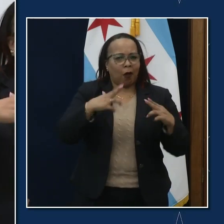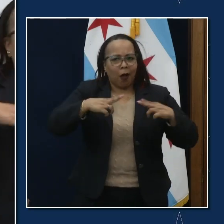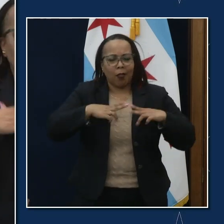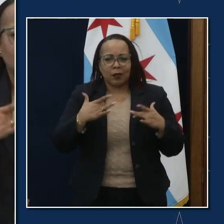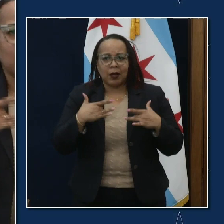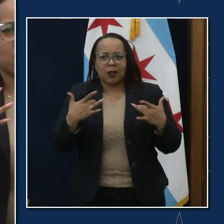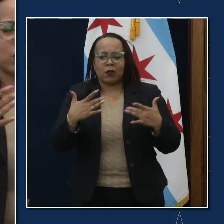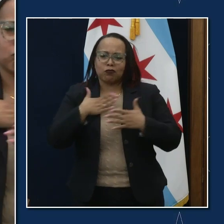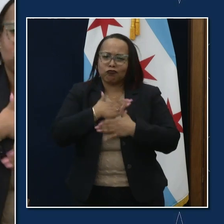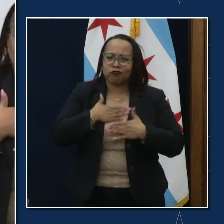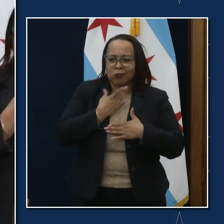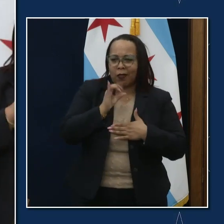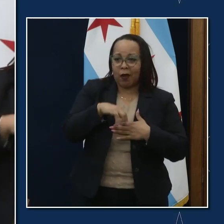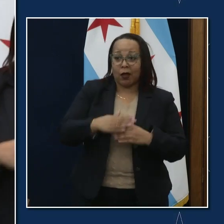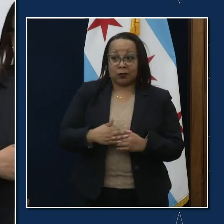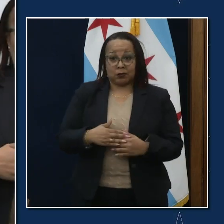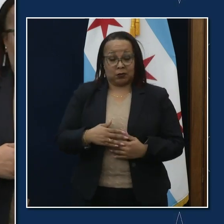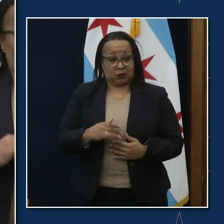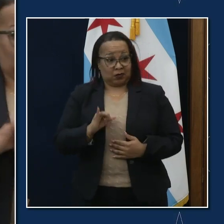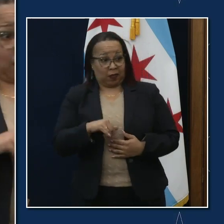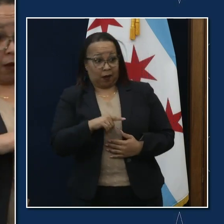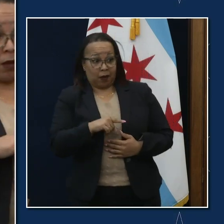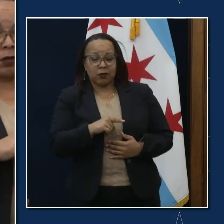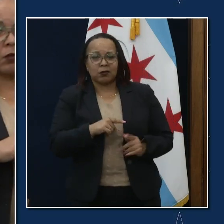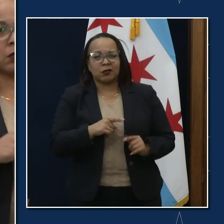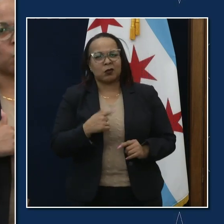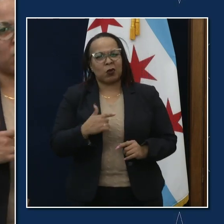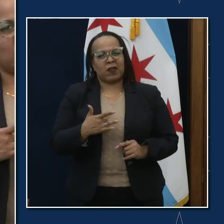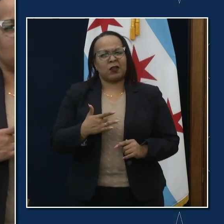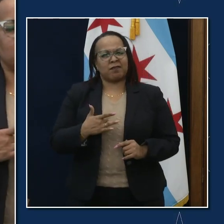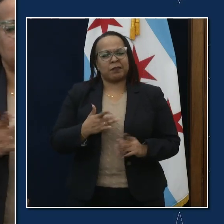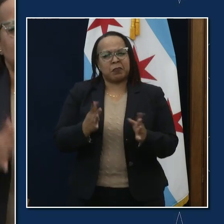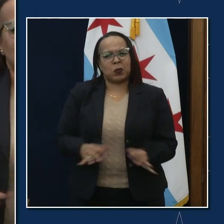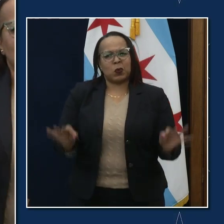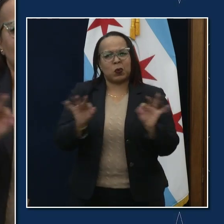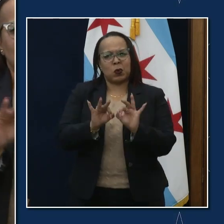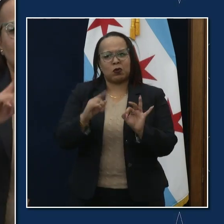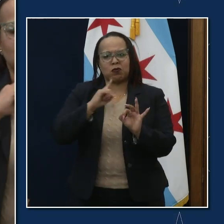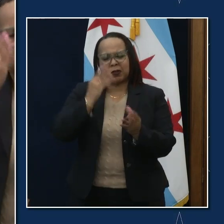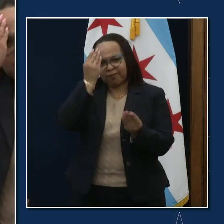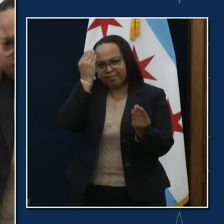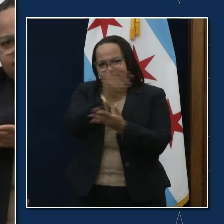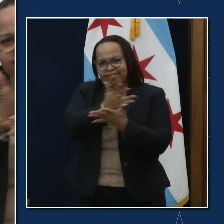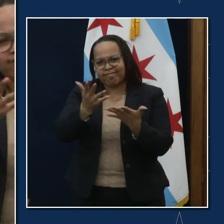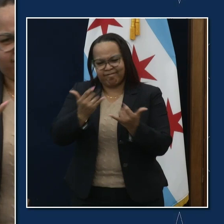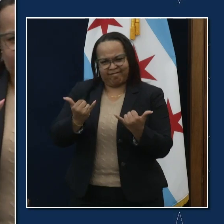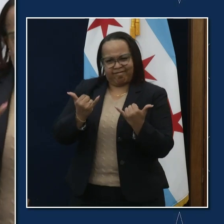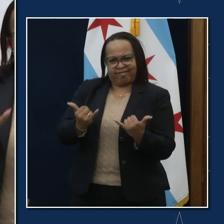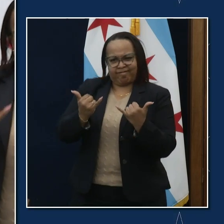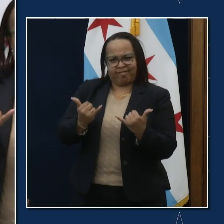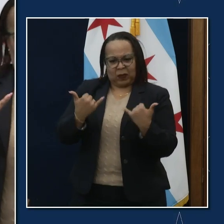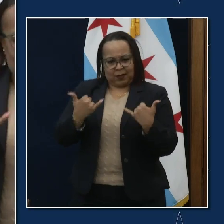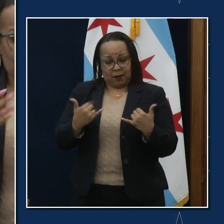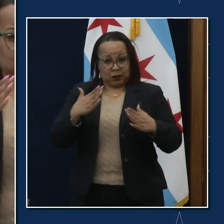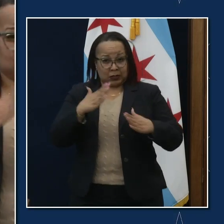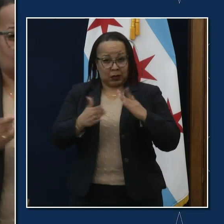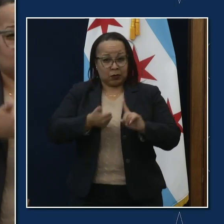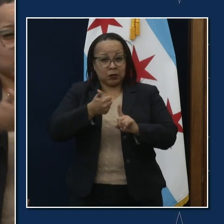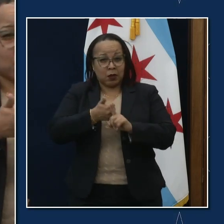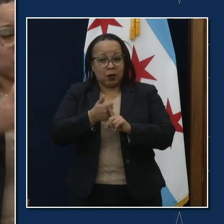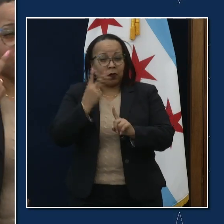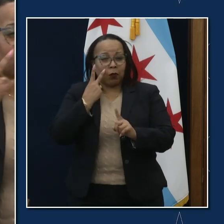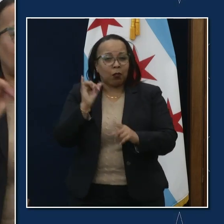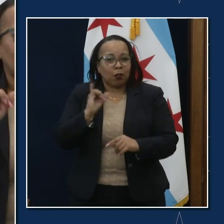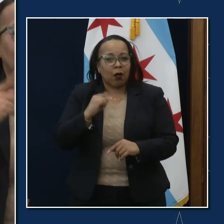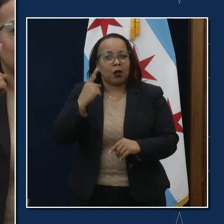other festivities. Because of this, we felt like it was imperative to share an update on where we are as a city in regard